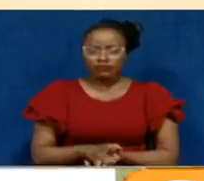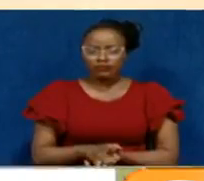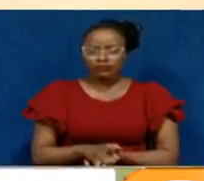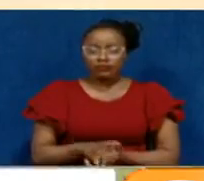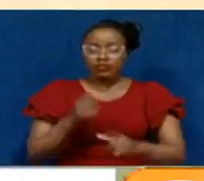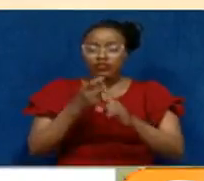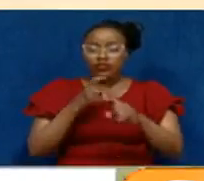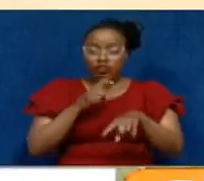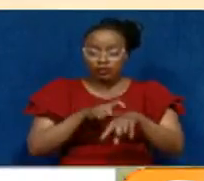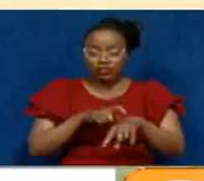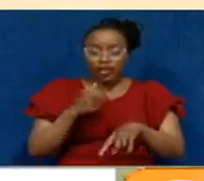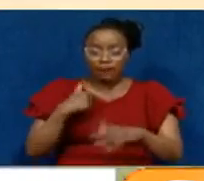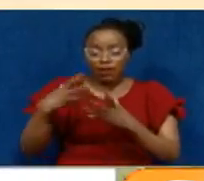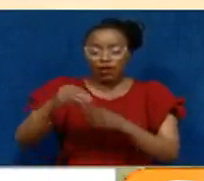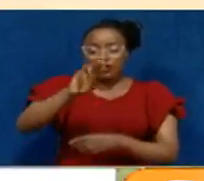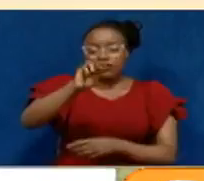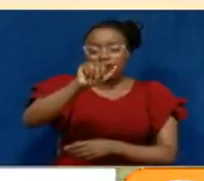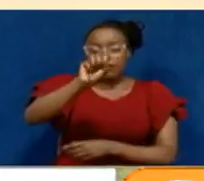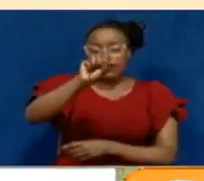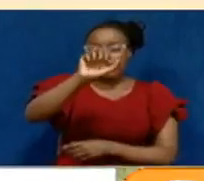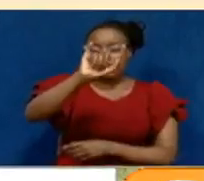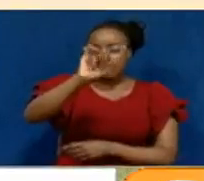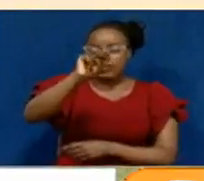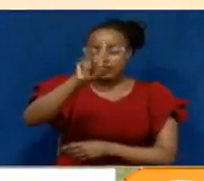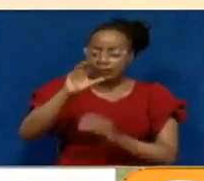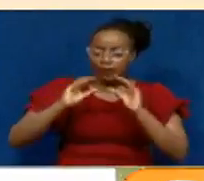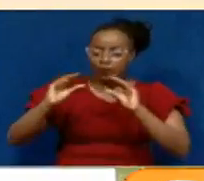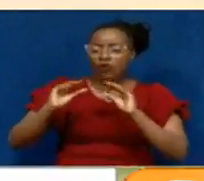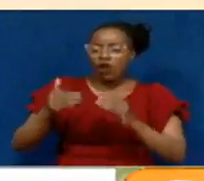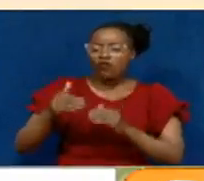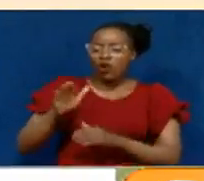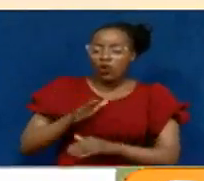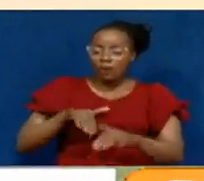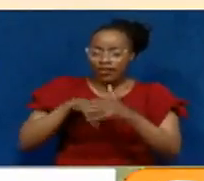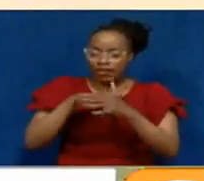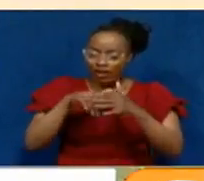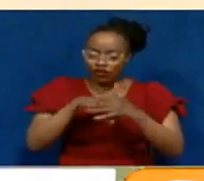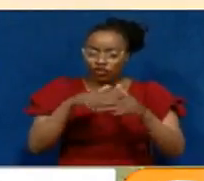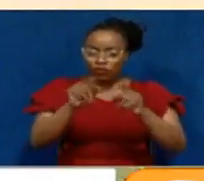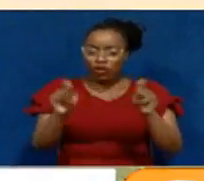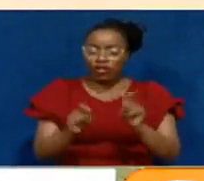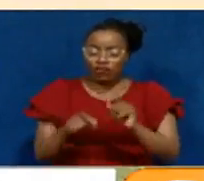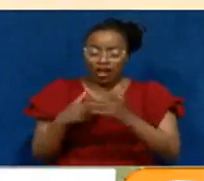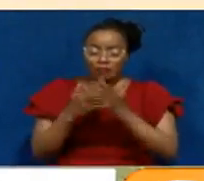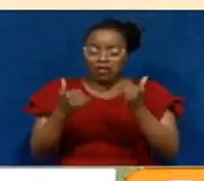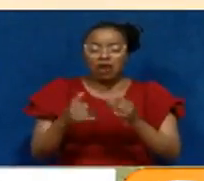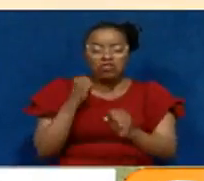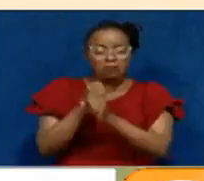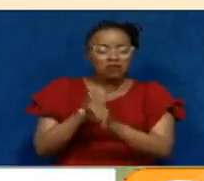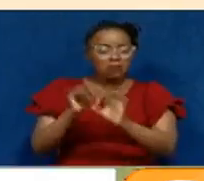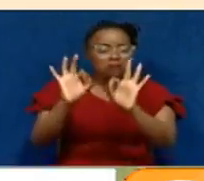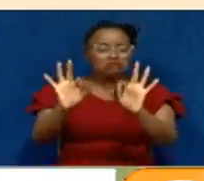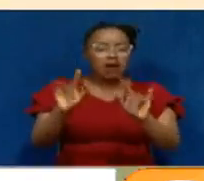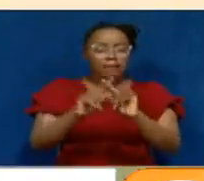Ever since I was in Masinde Muliro, I've been coaching the soccer women team from the year 2017 to date, and their performance has been